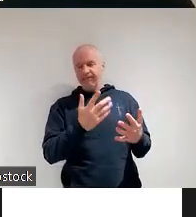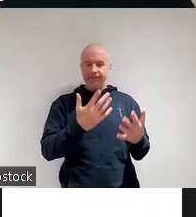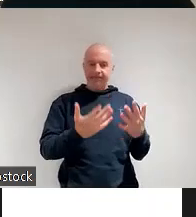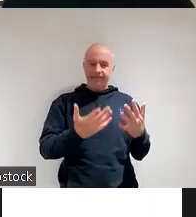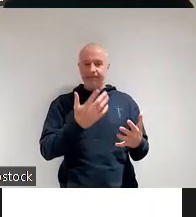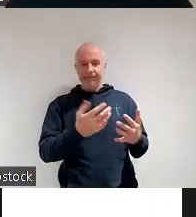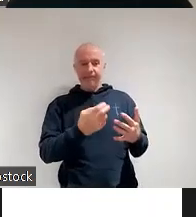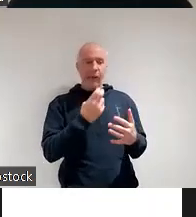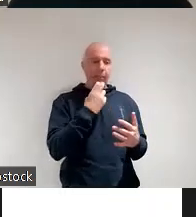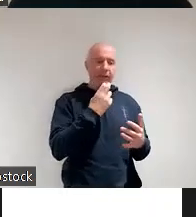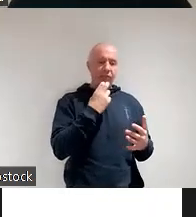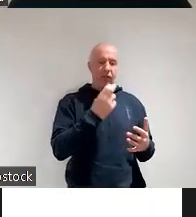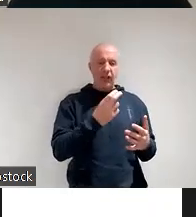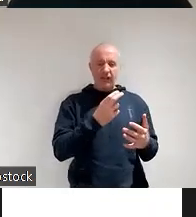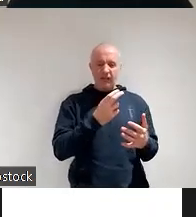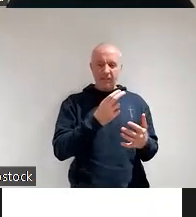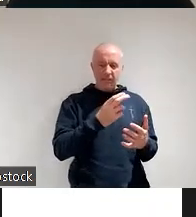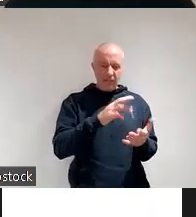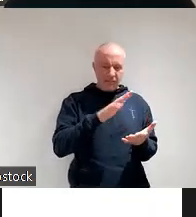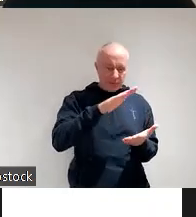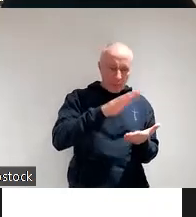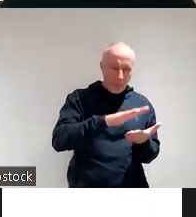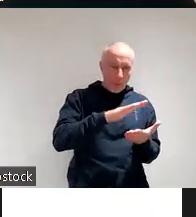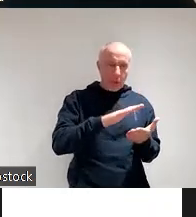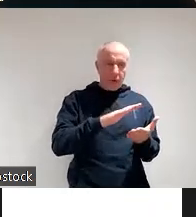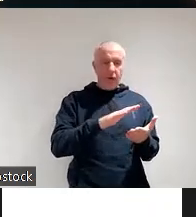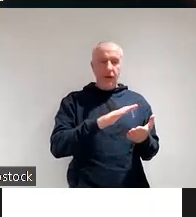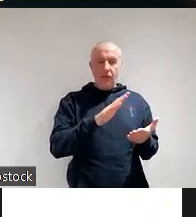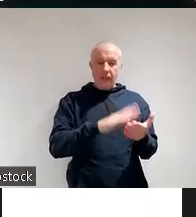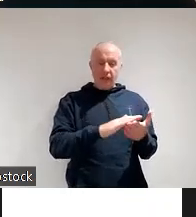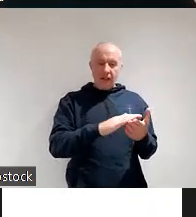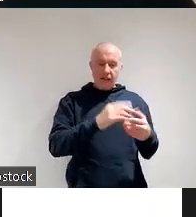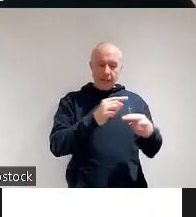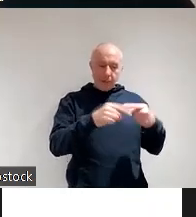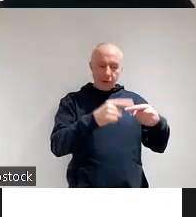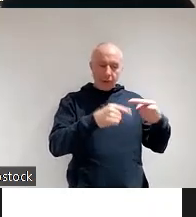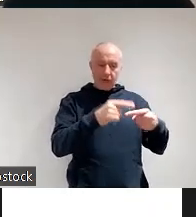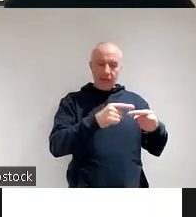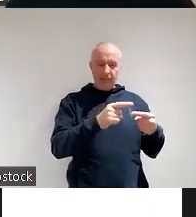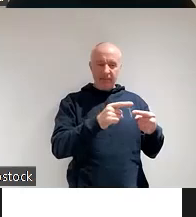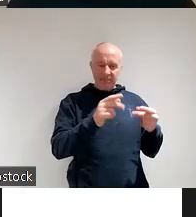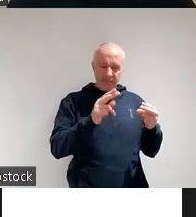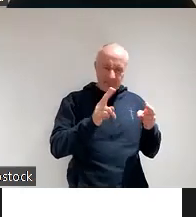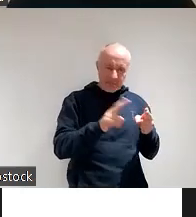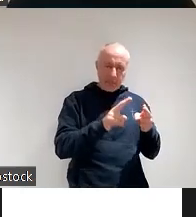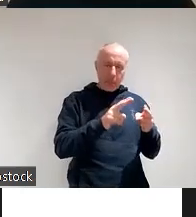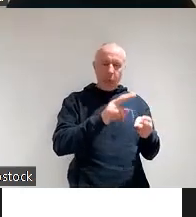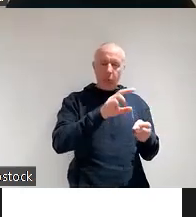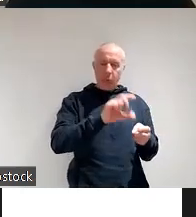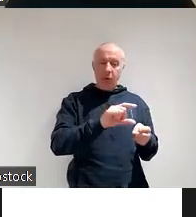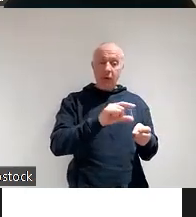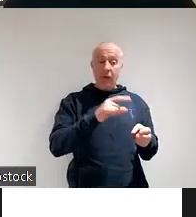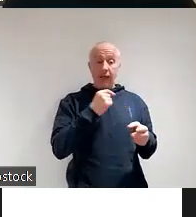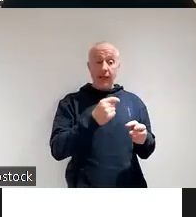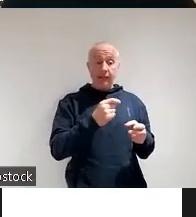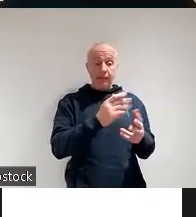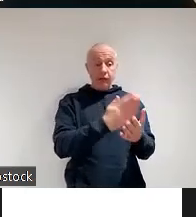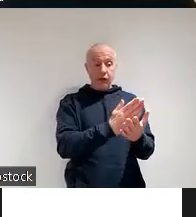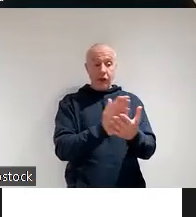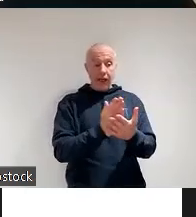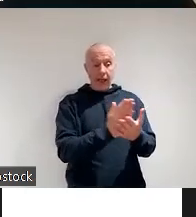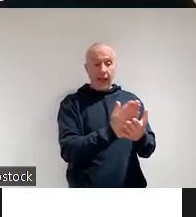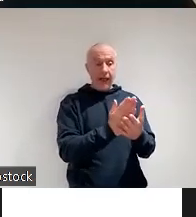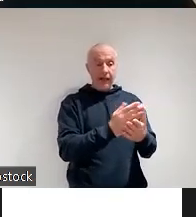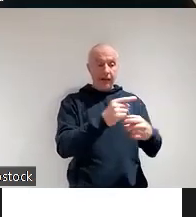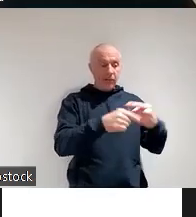battery there, small motor there as well, electrical motor there as well, which is able to share that burden with